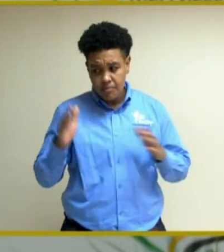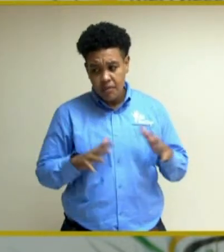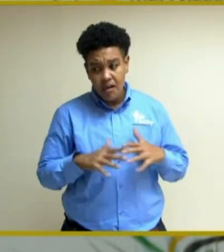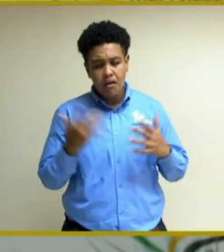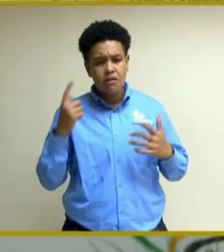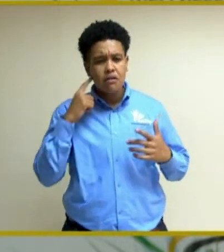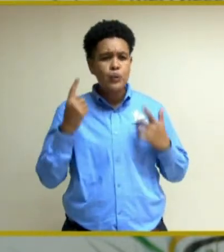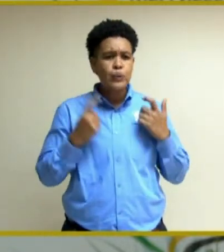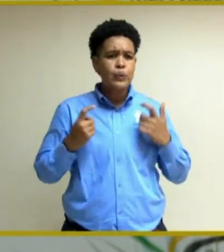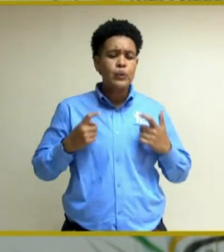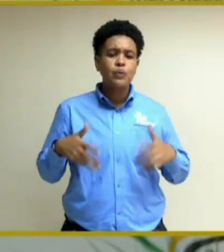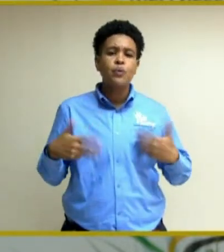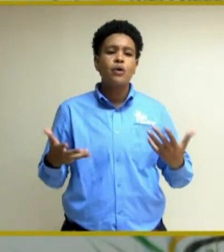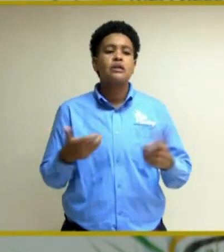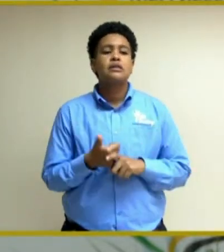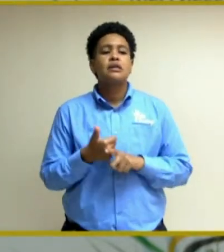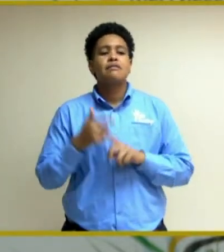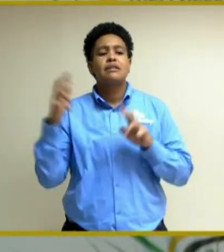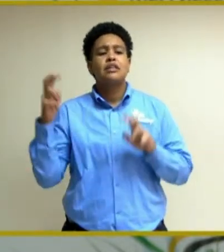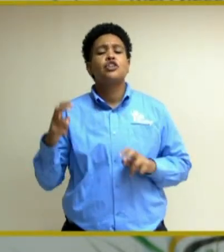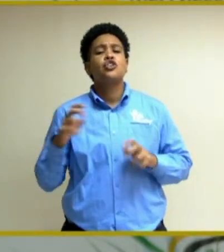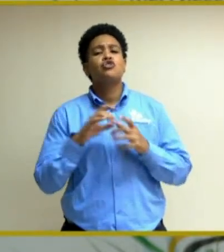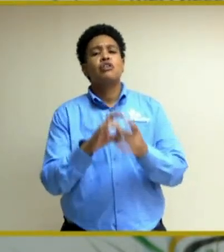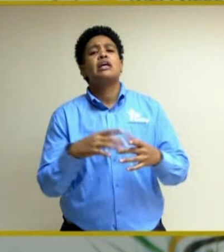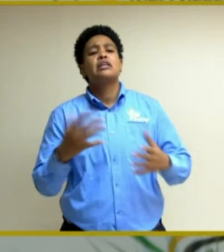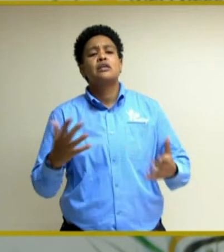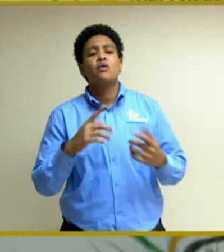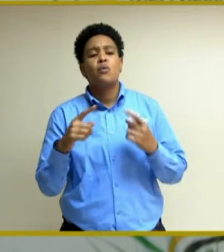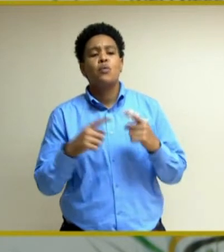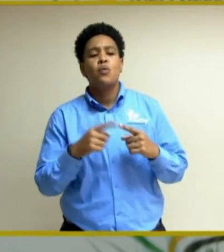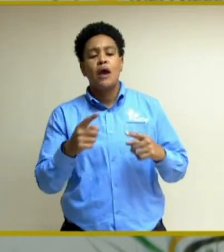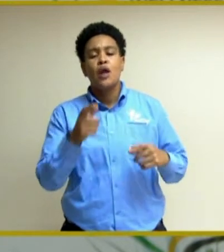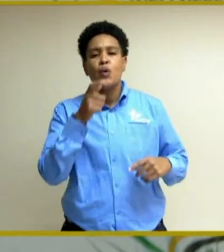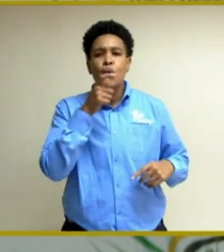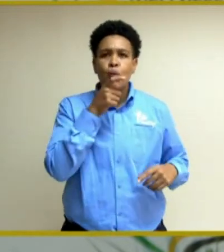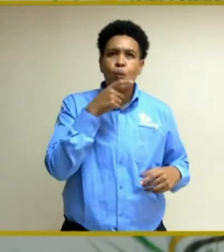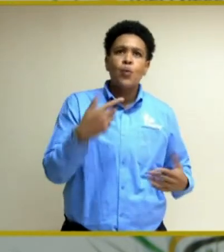is the issues around who